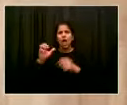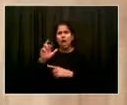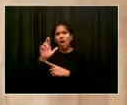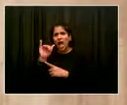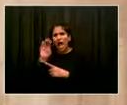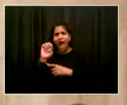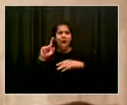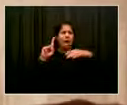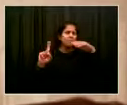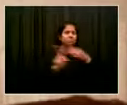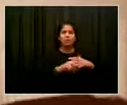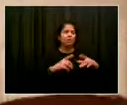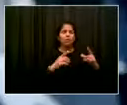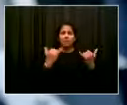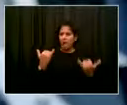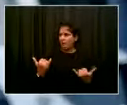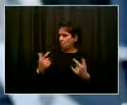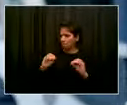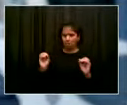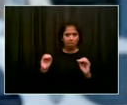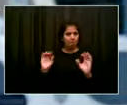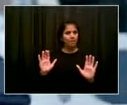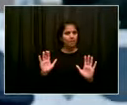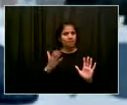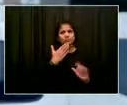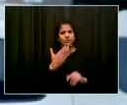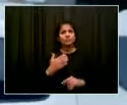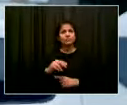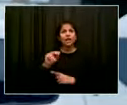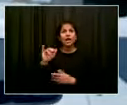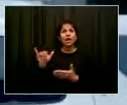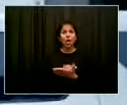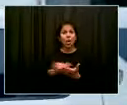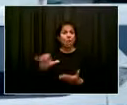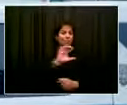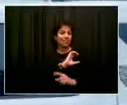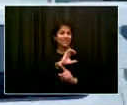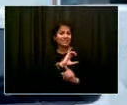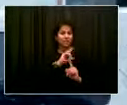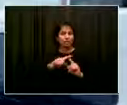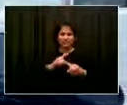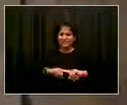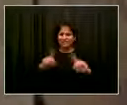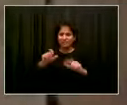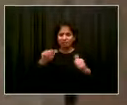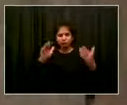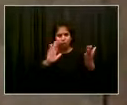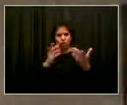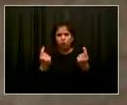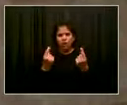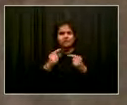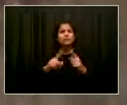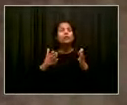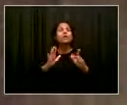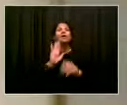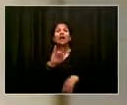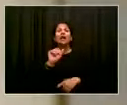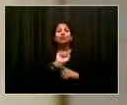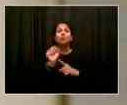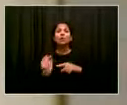to calming down the situations that was occurring. So I, you know, developed an admiration of cops at that time, and it helped